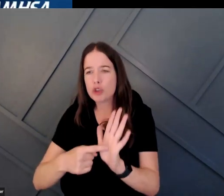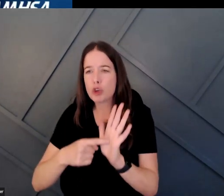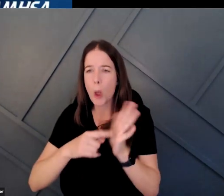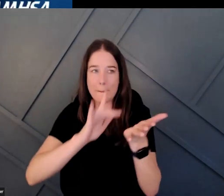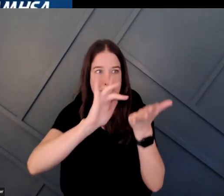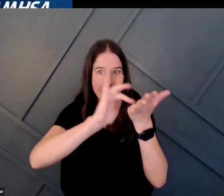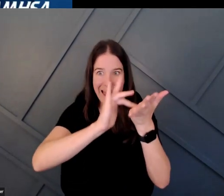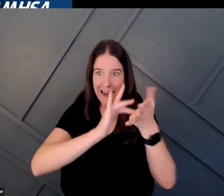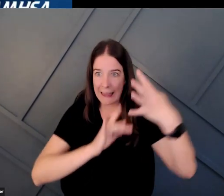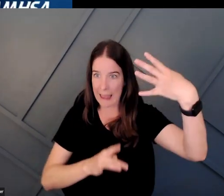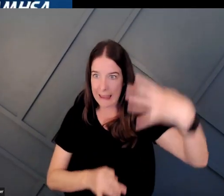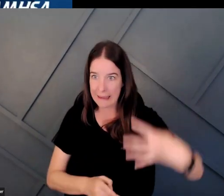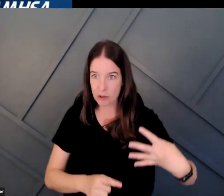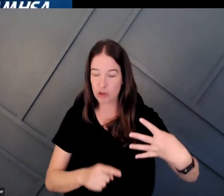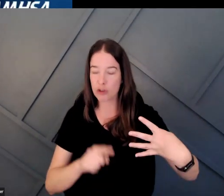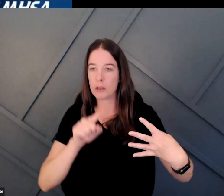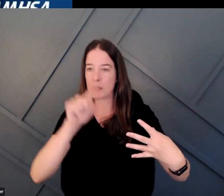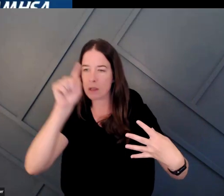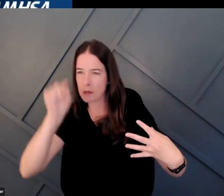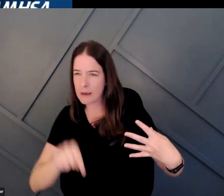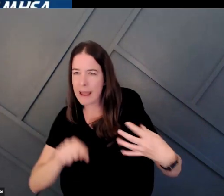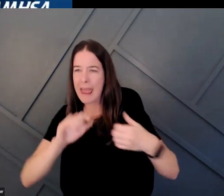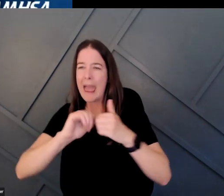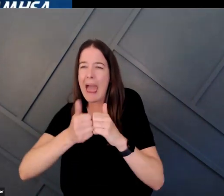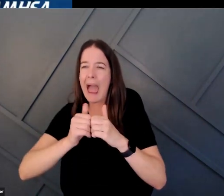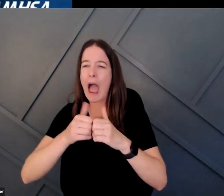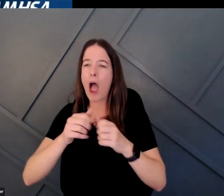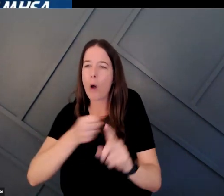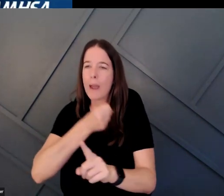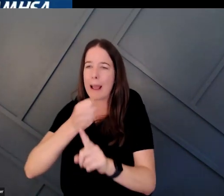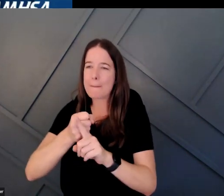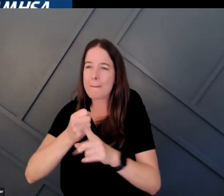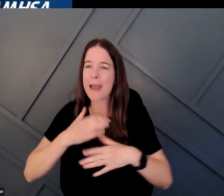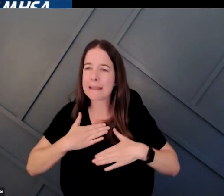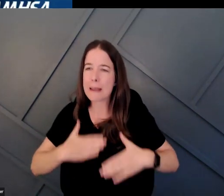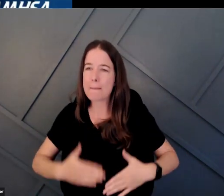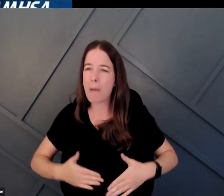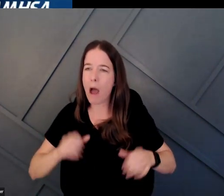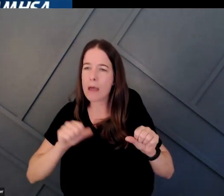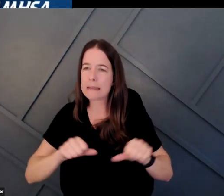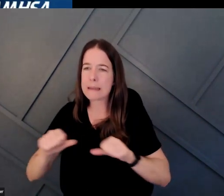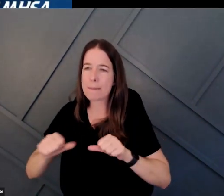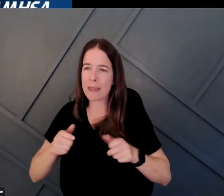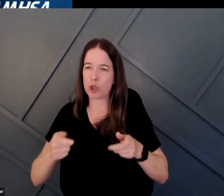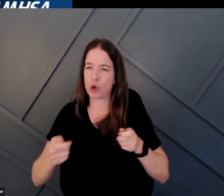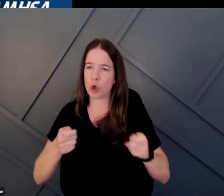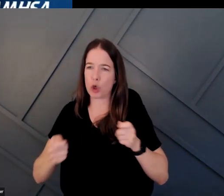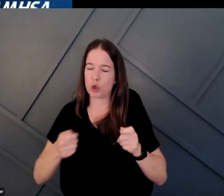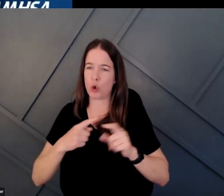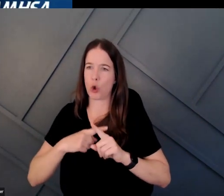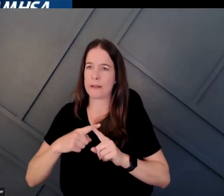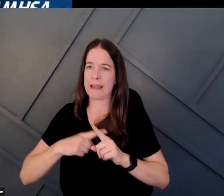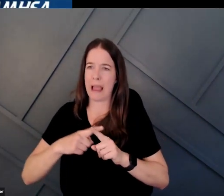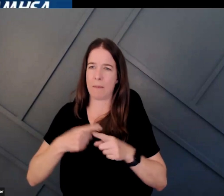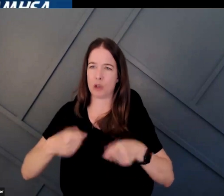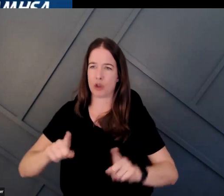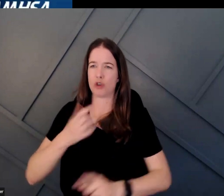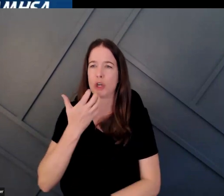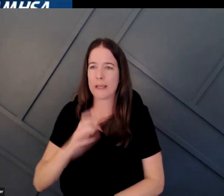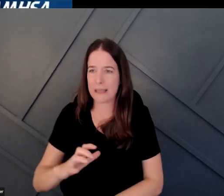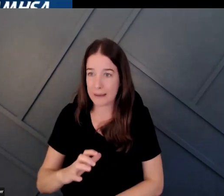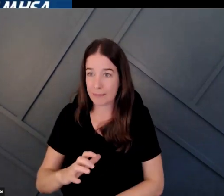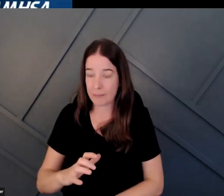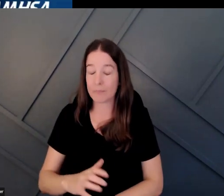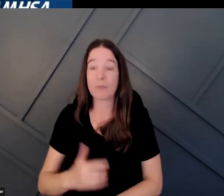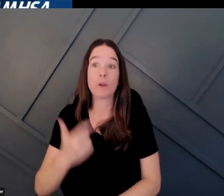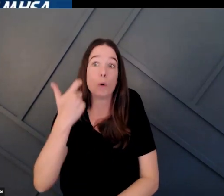and how they interact with the body's ability to thermoregulate in heat. I'll mention briefly that the New York